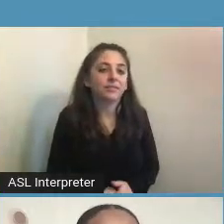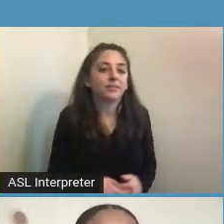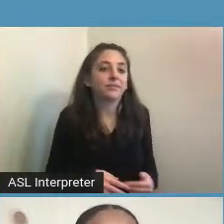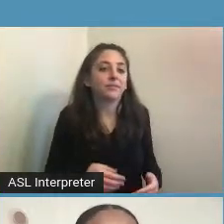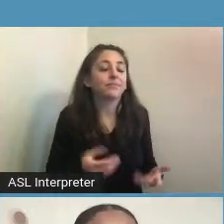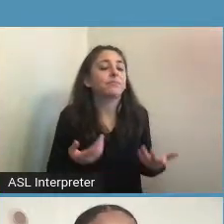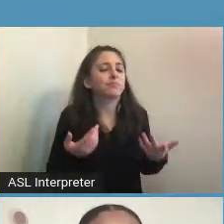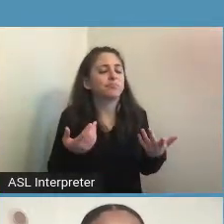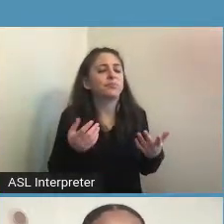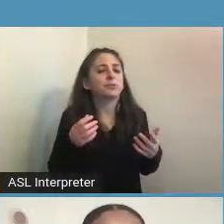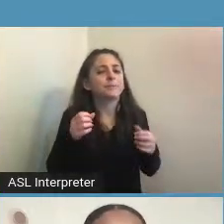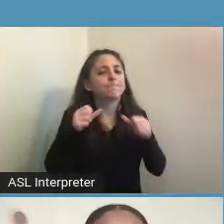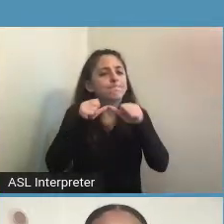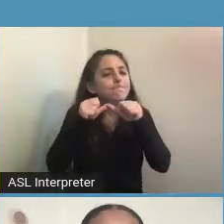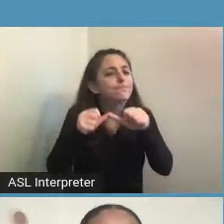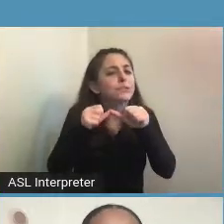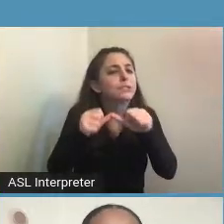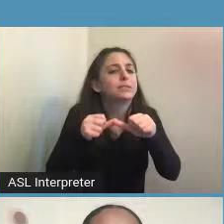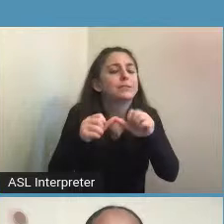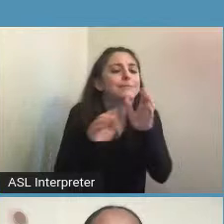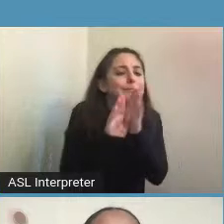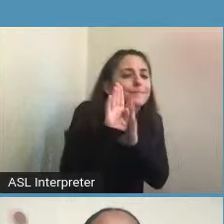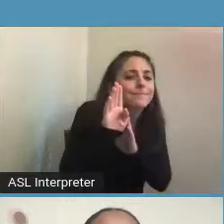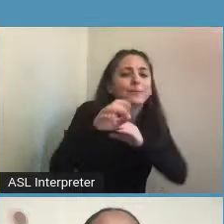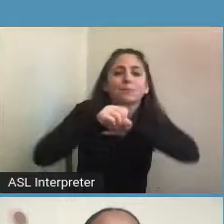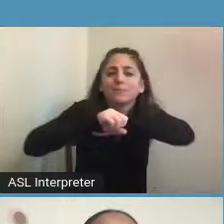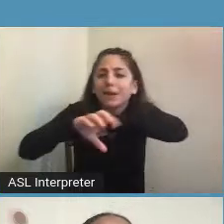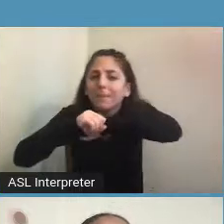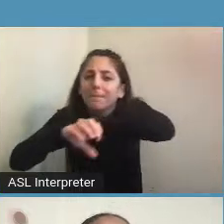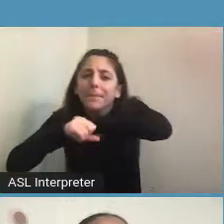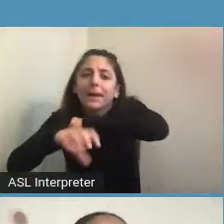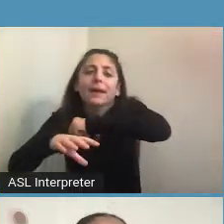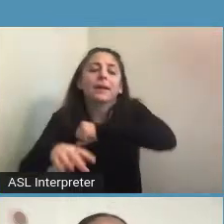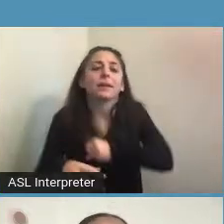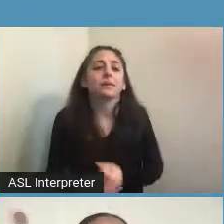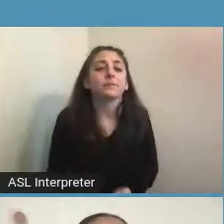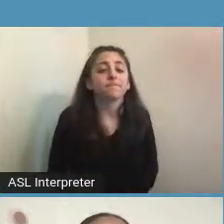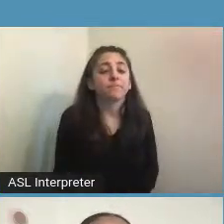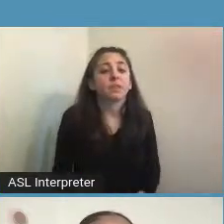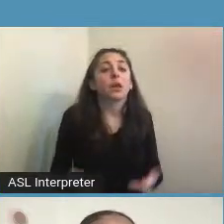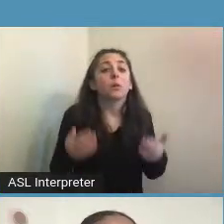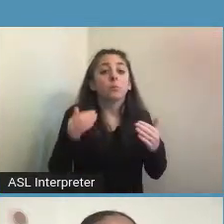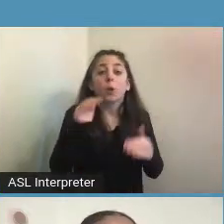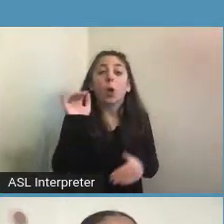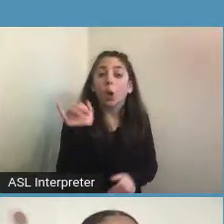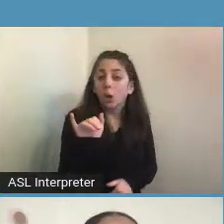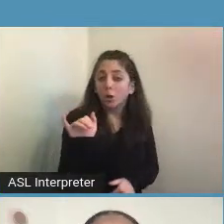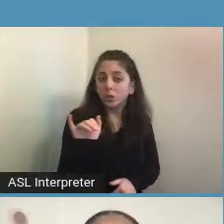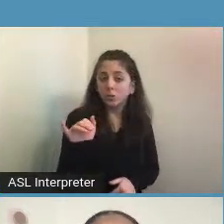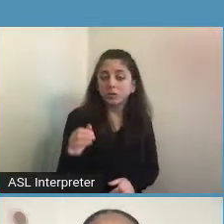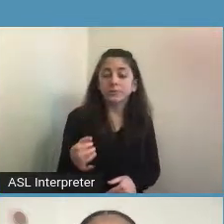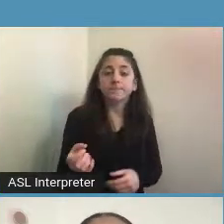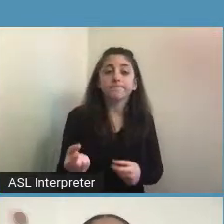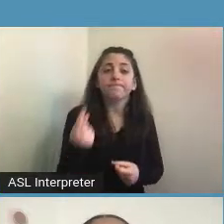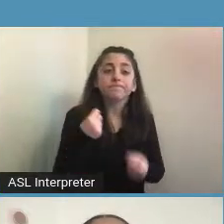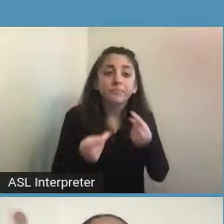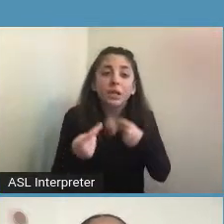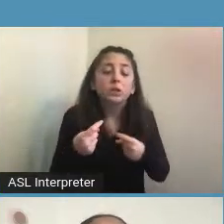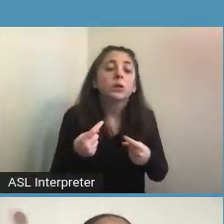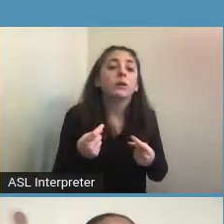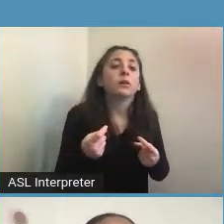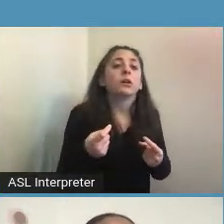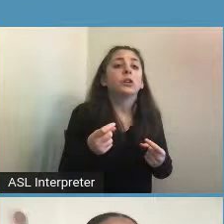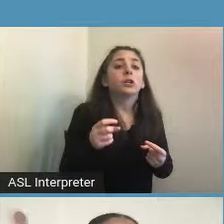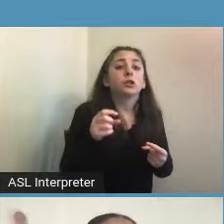it through to the end, right? And then what were some challenges, and how can you or the team